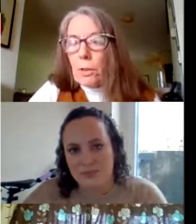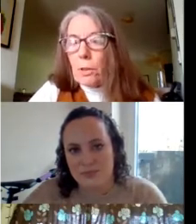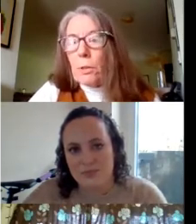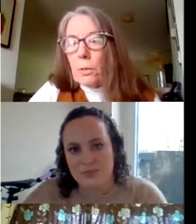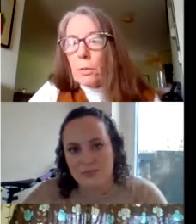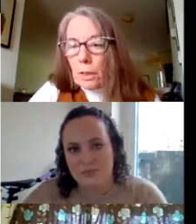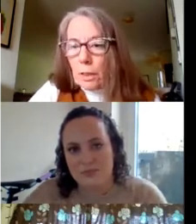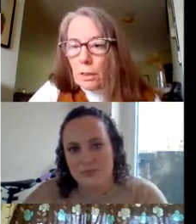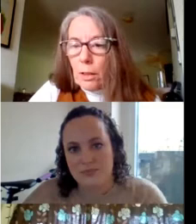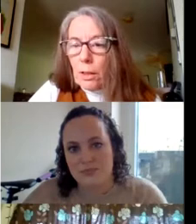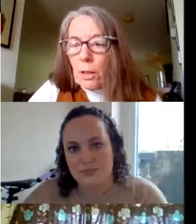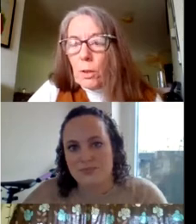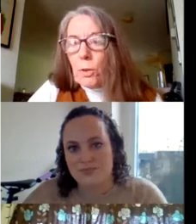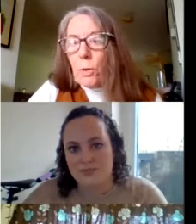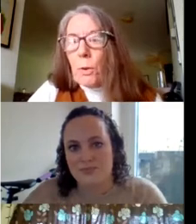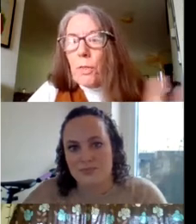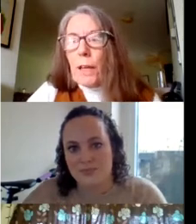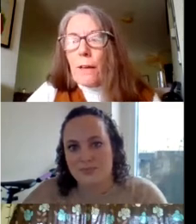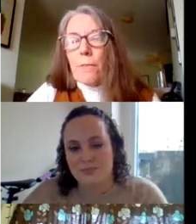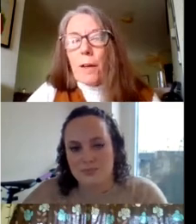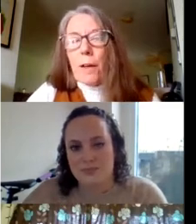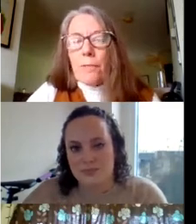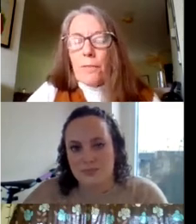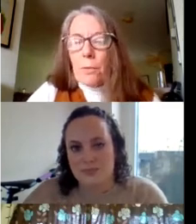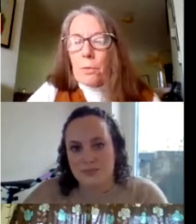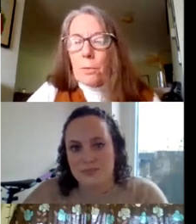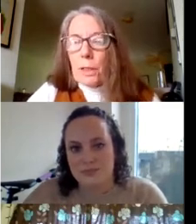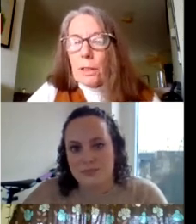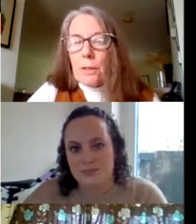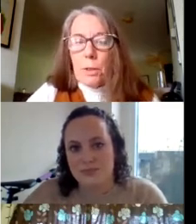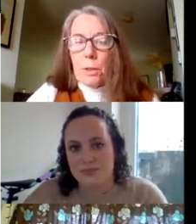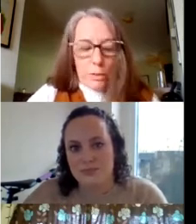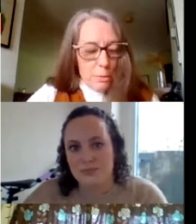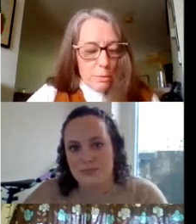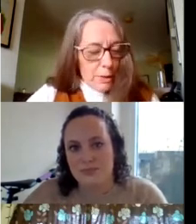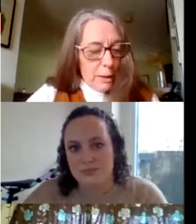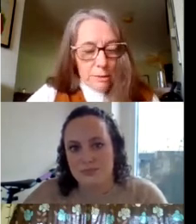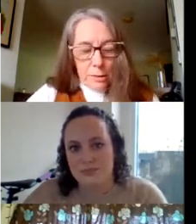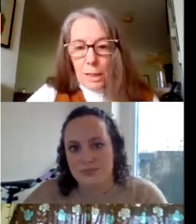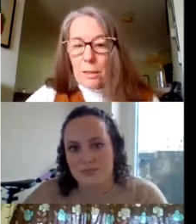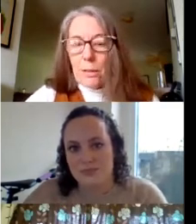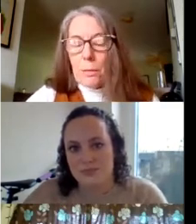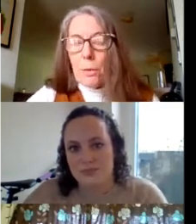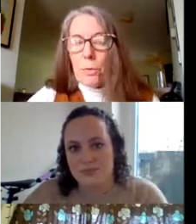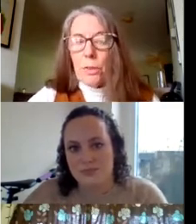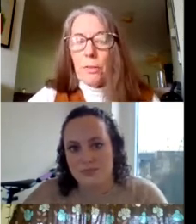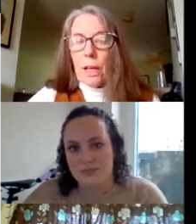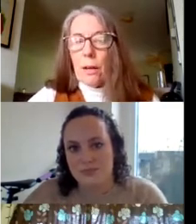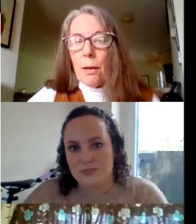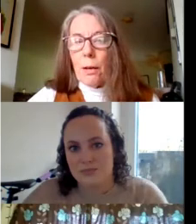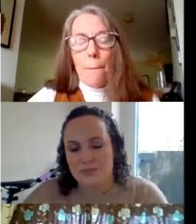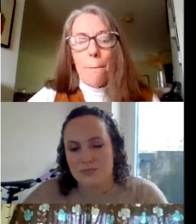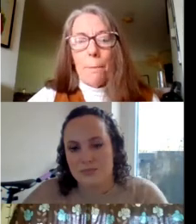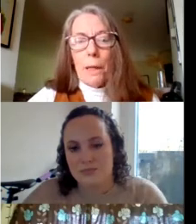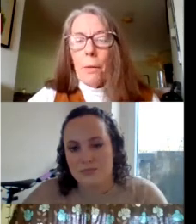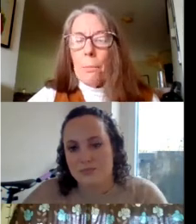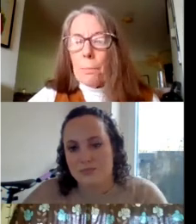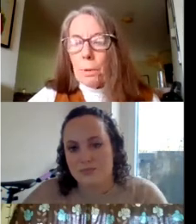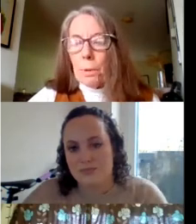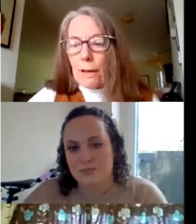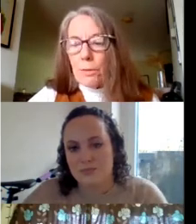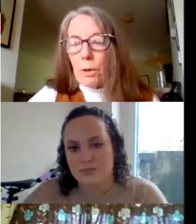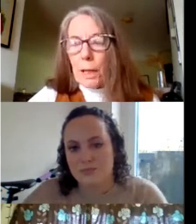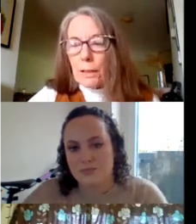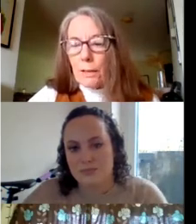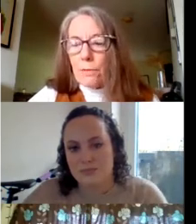seen community. So one thing I've found working in the museum over the last 18 months is that, yeah, people